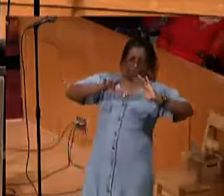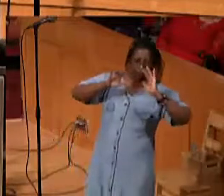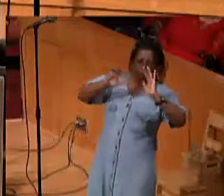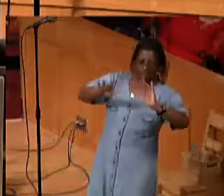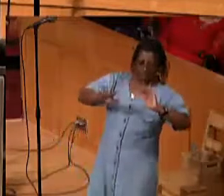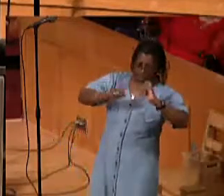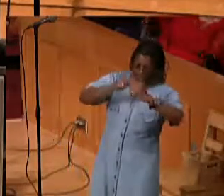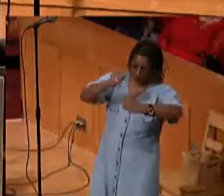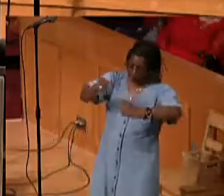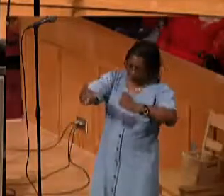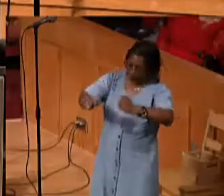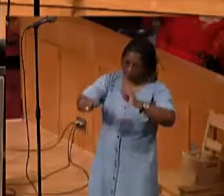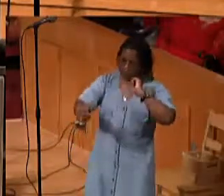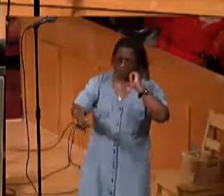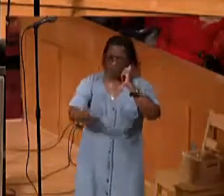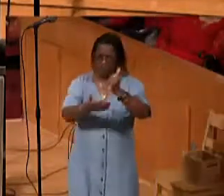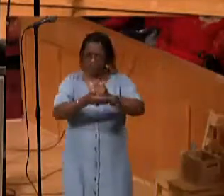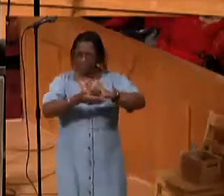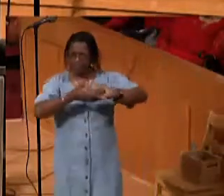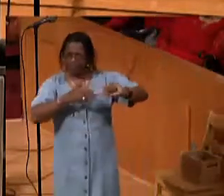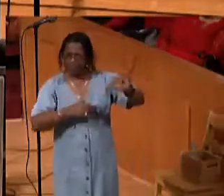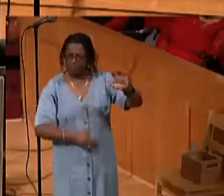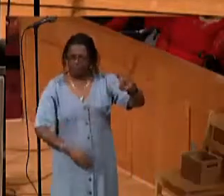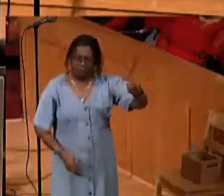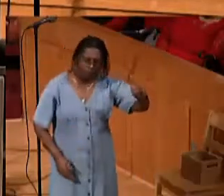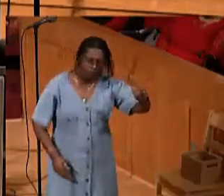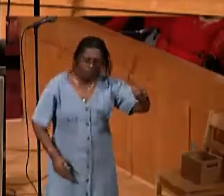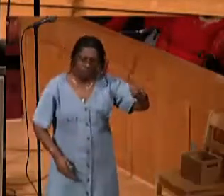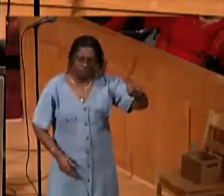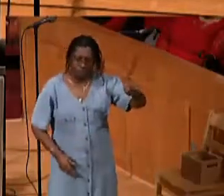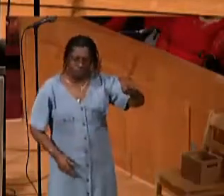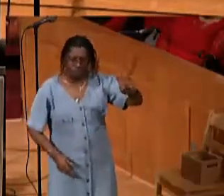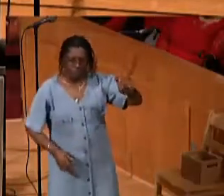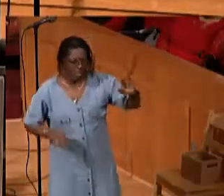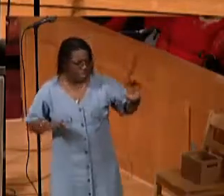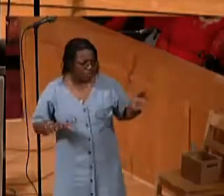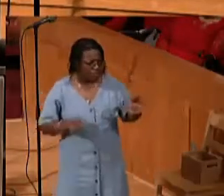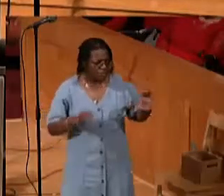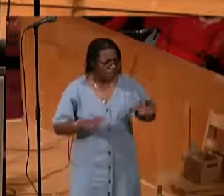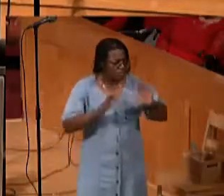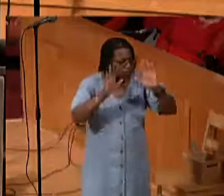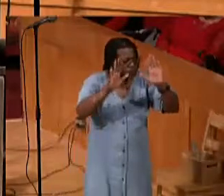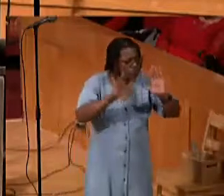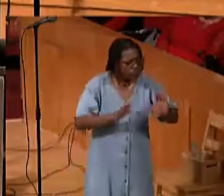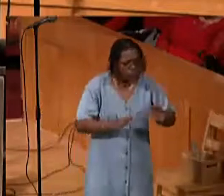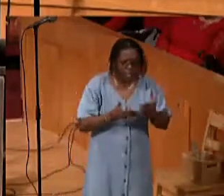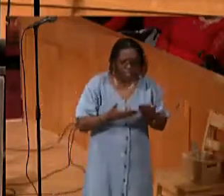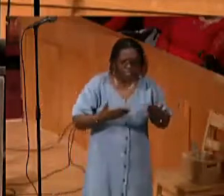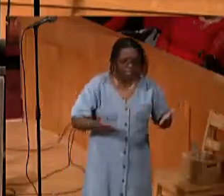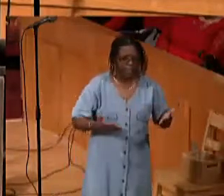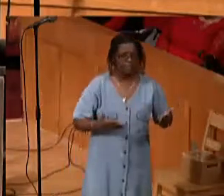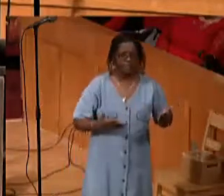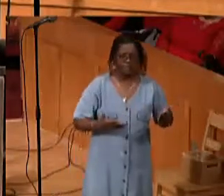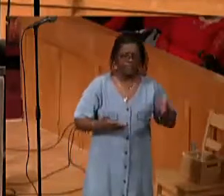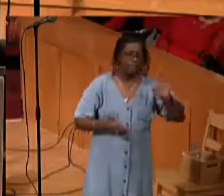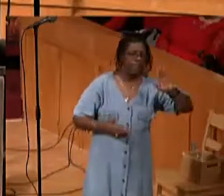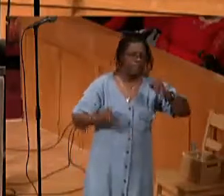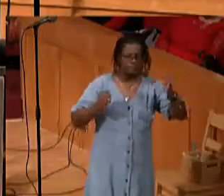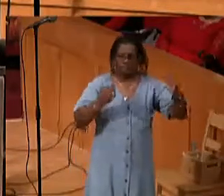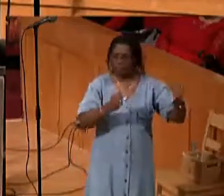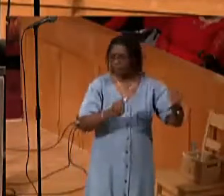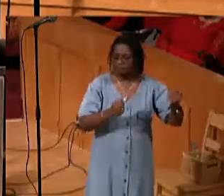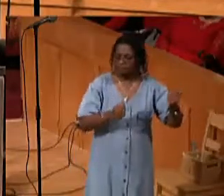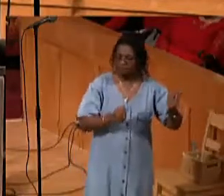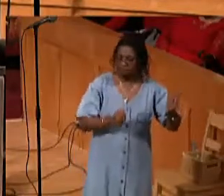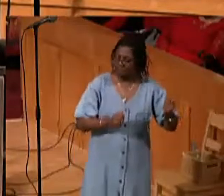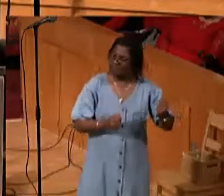Praise God. Amen. Verse 51, he has performed mighty deeds with his arms. God, we ain't got time